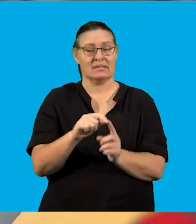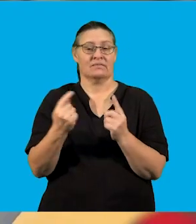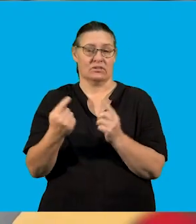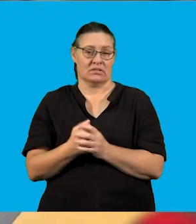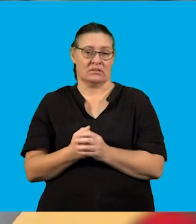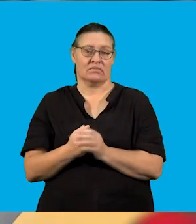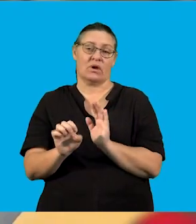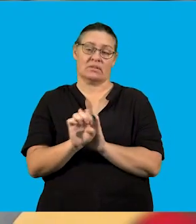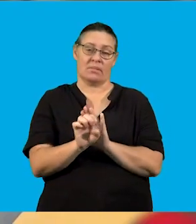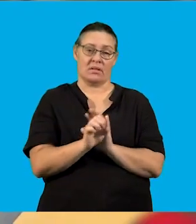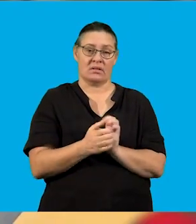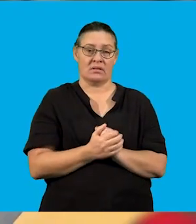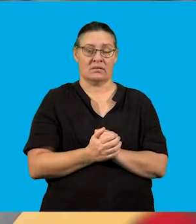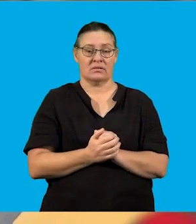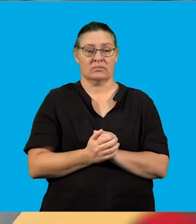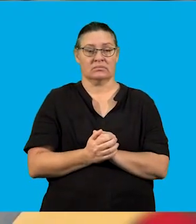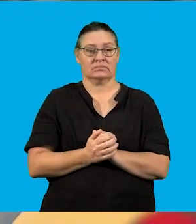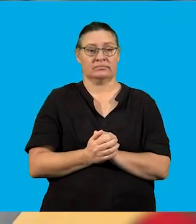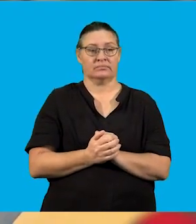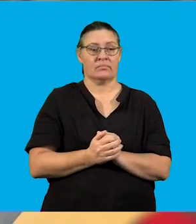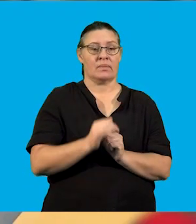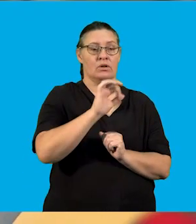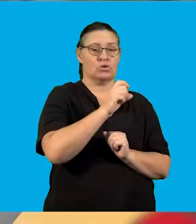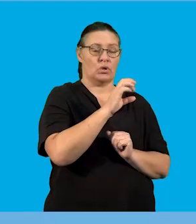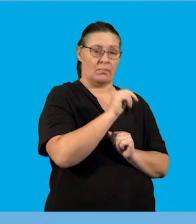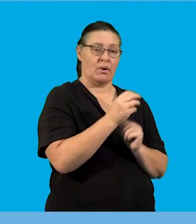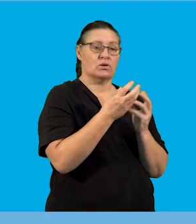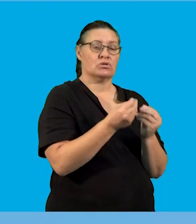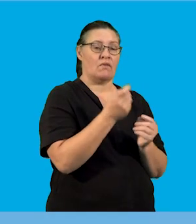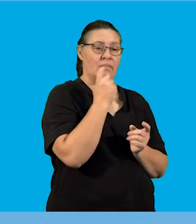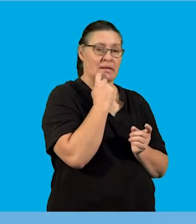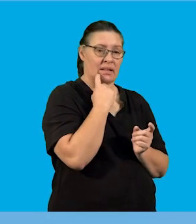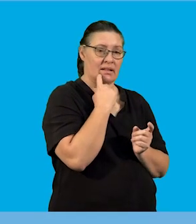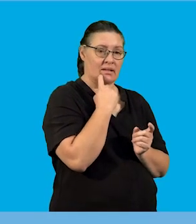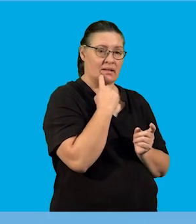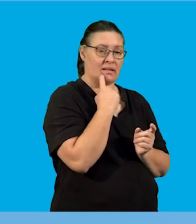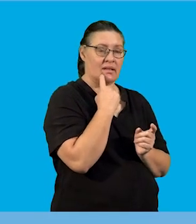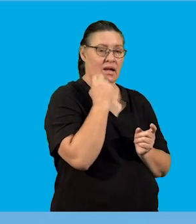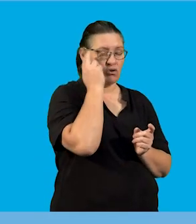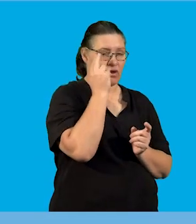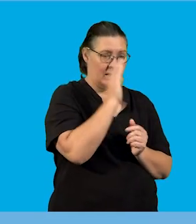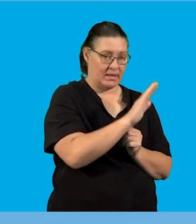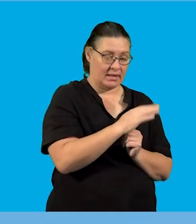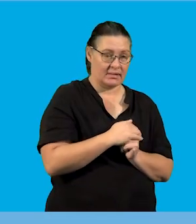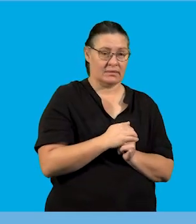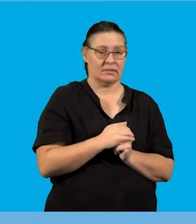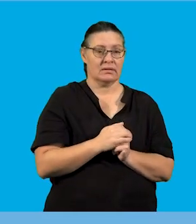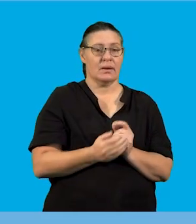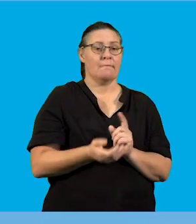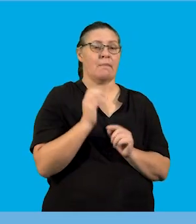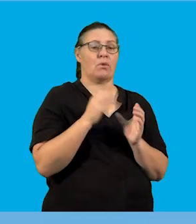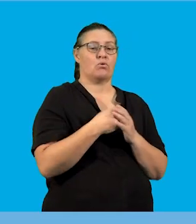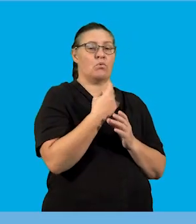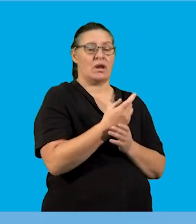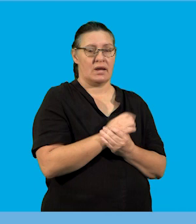making up that particular compound. For instance, we have that now our sodium, it is a soft metal, it is a soft